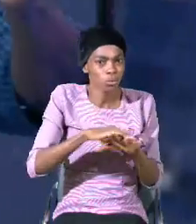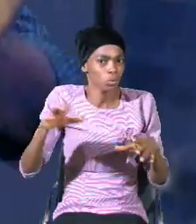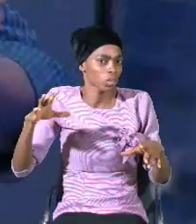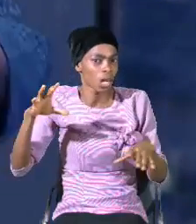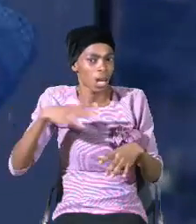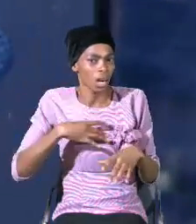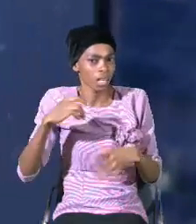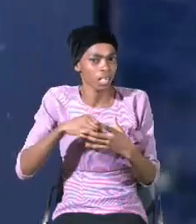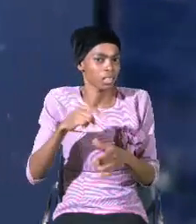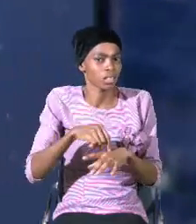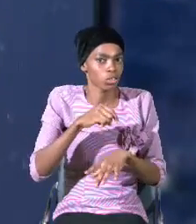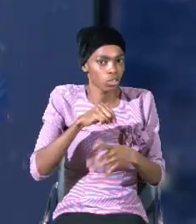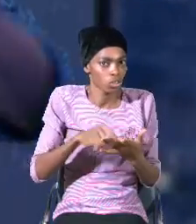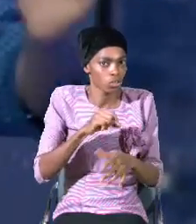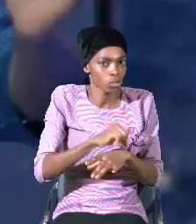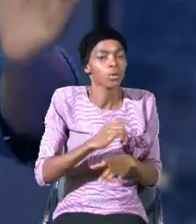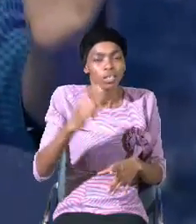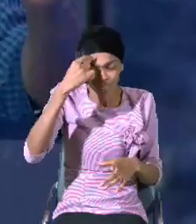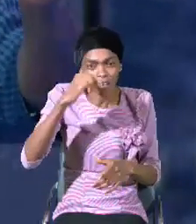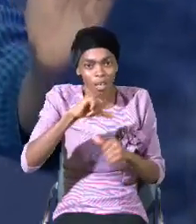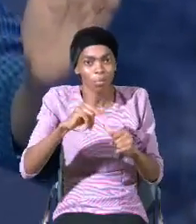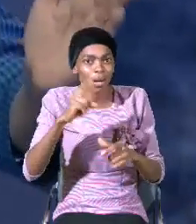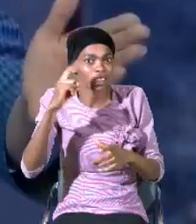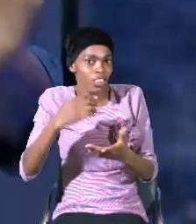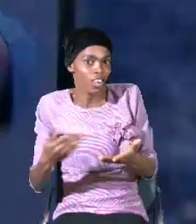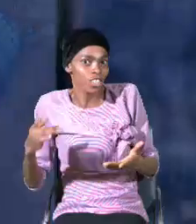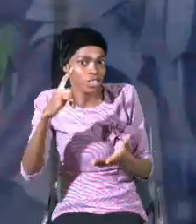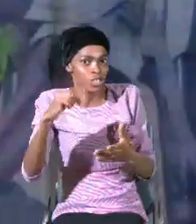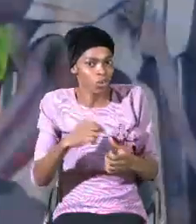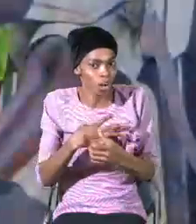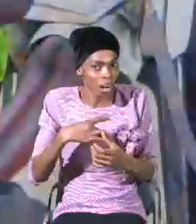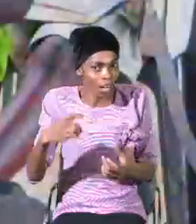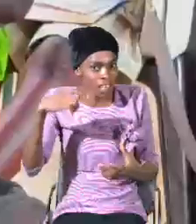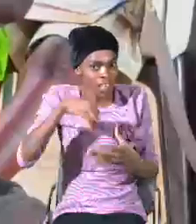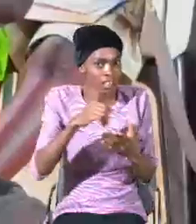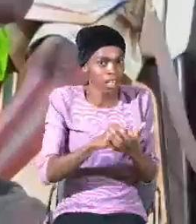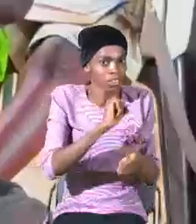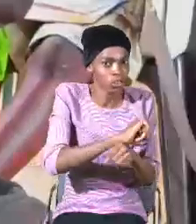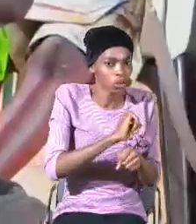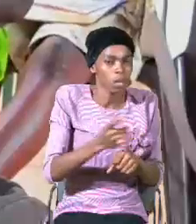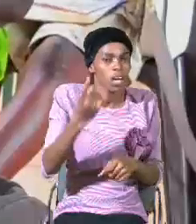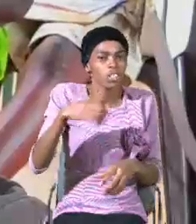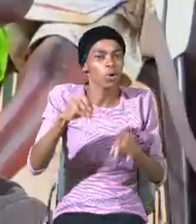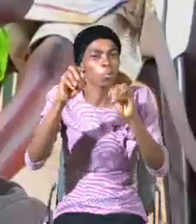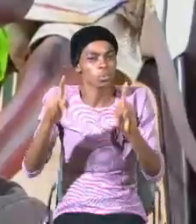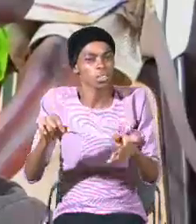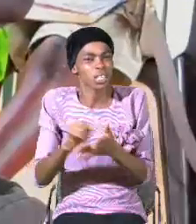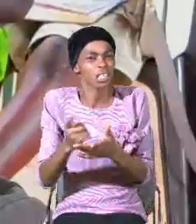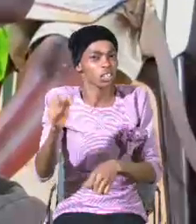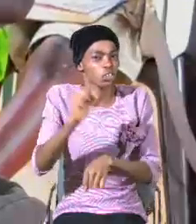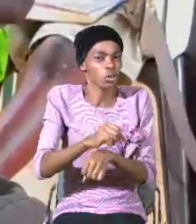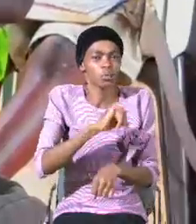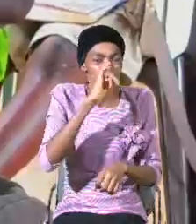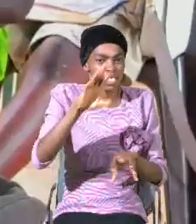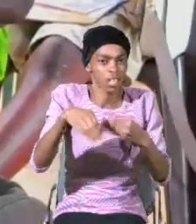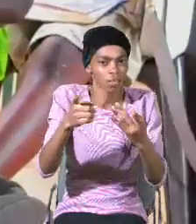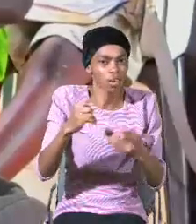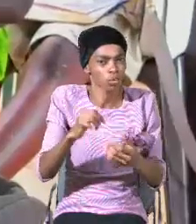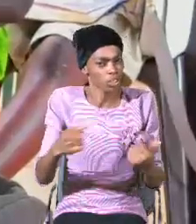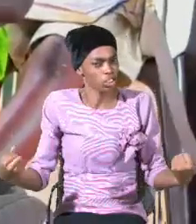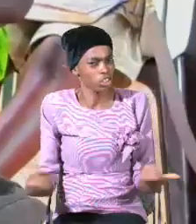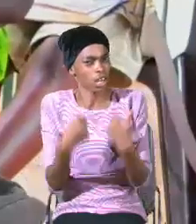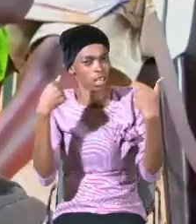you like in the job. Think about the opportunity the job is giving you. Think about the challenge and